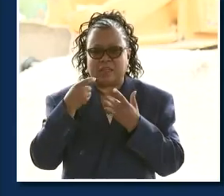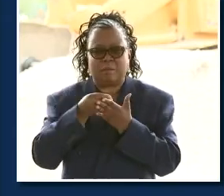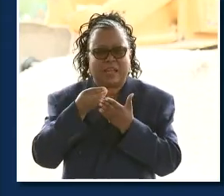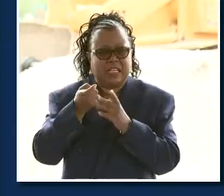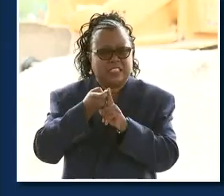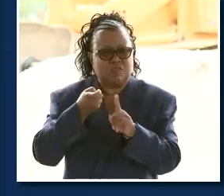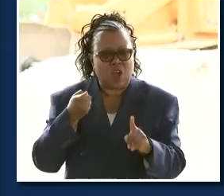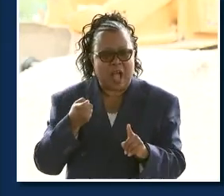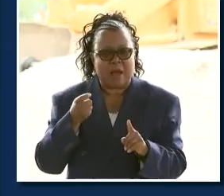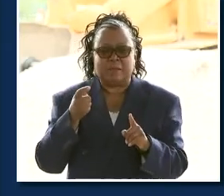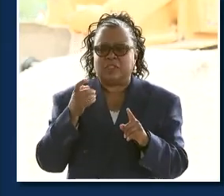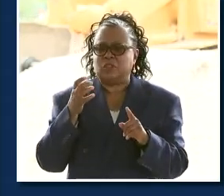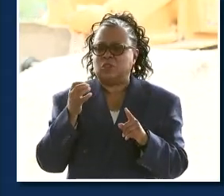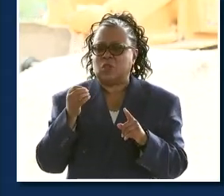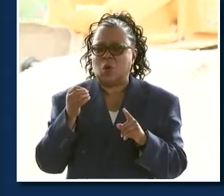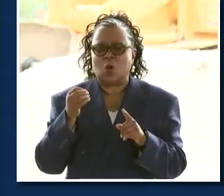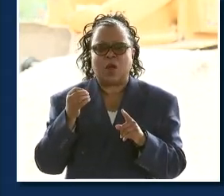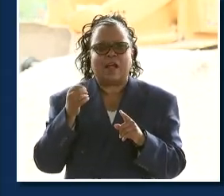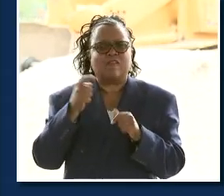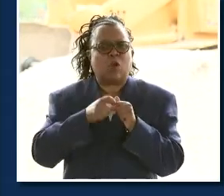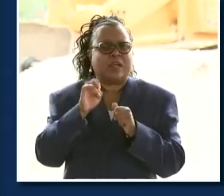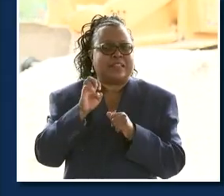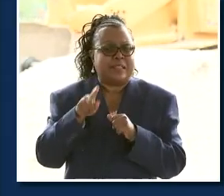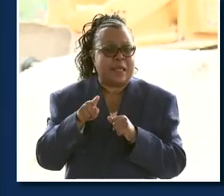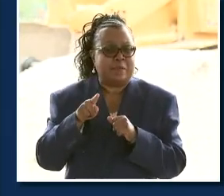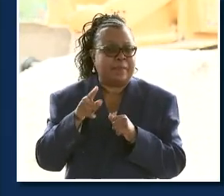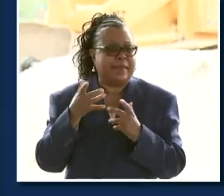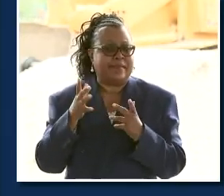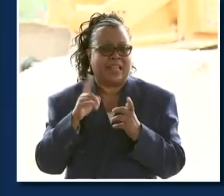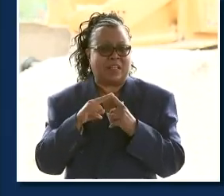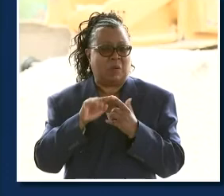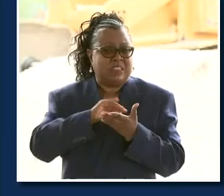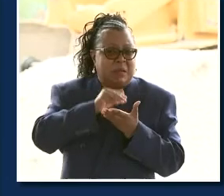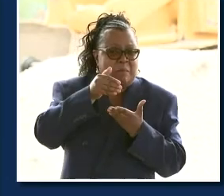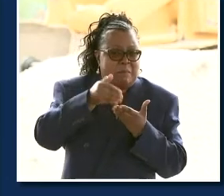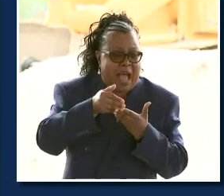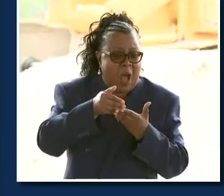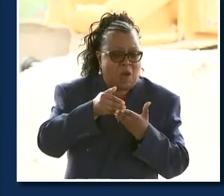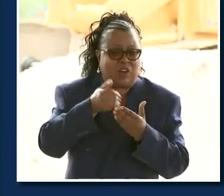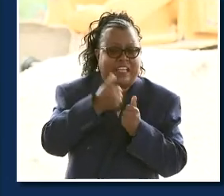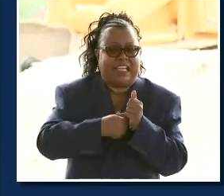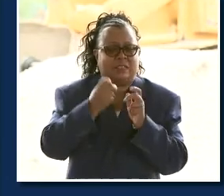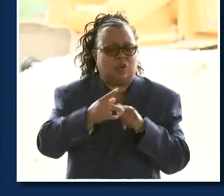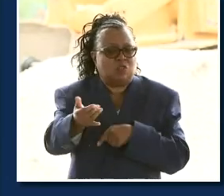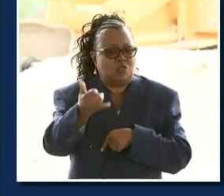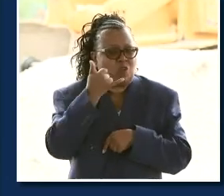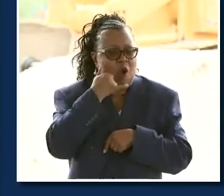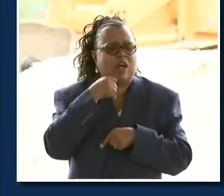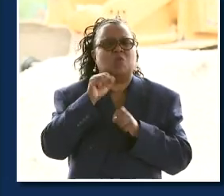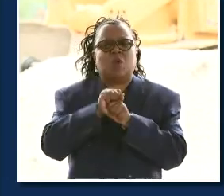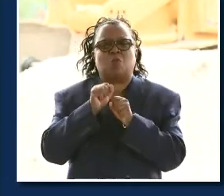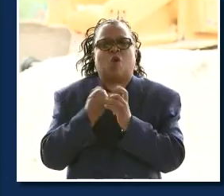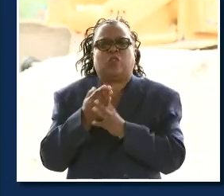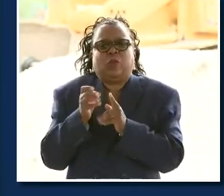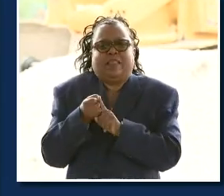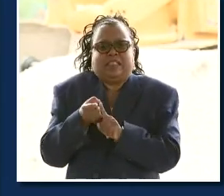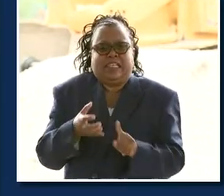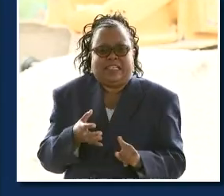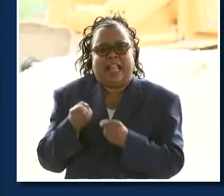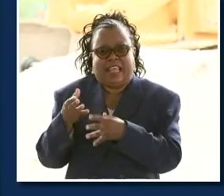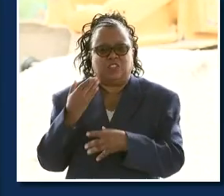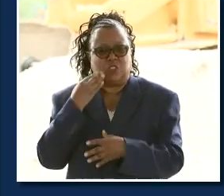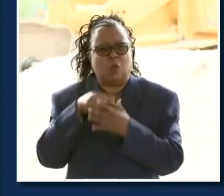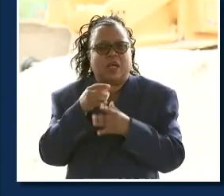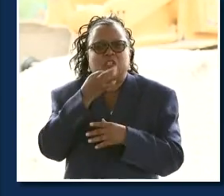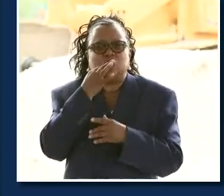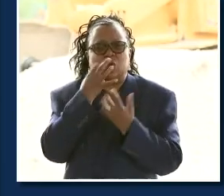from? And so, per tip, is there sort of an amount, or does it depend on what we're the going to tip work through the details, and we'll let you know about those